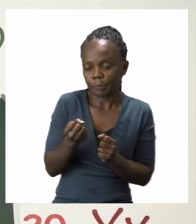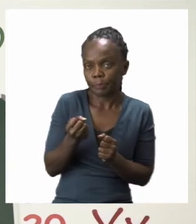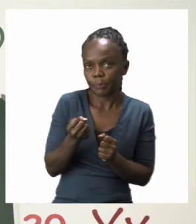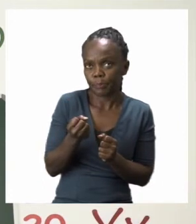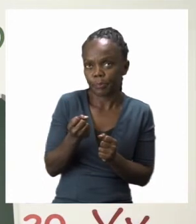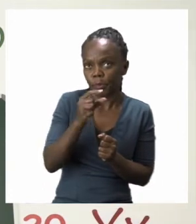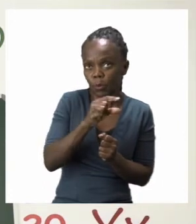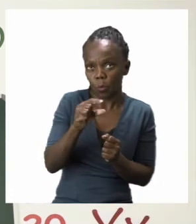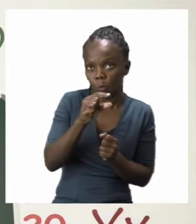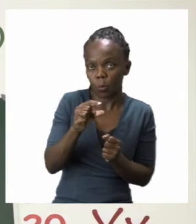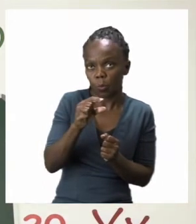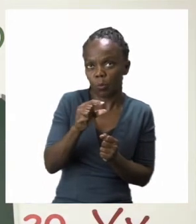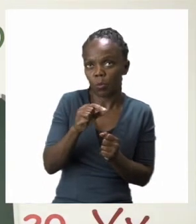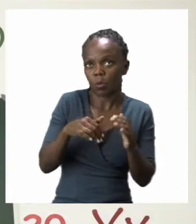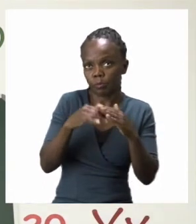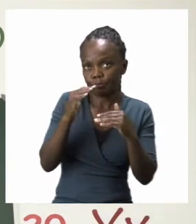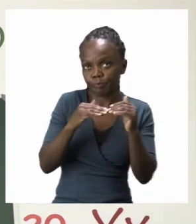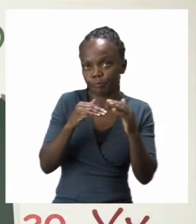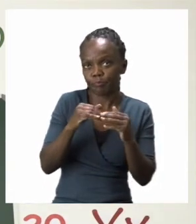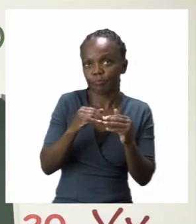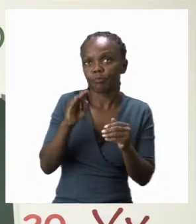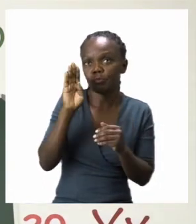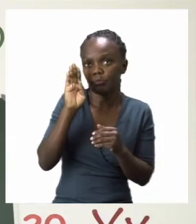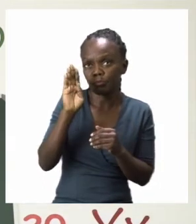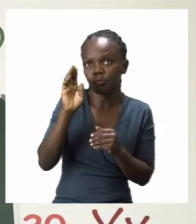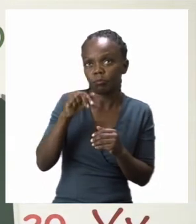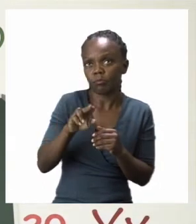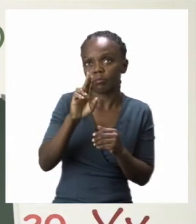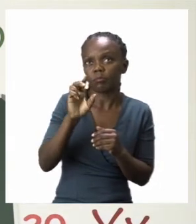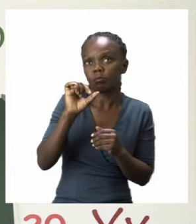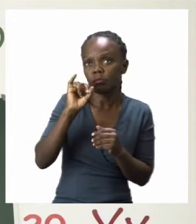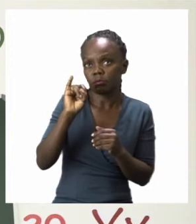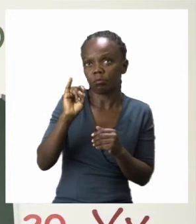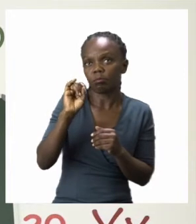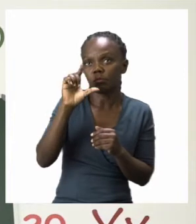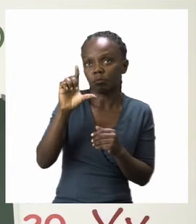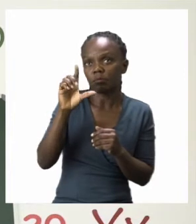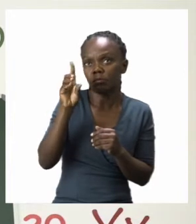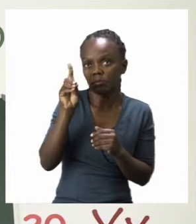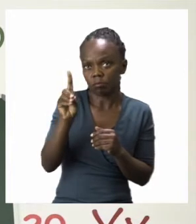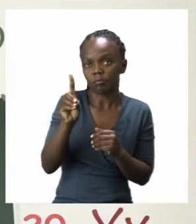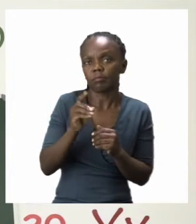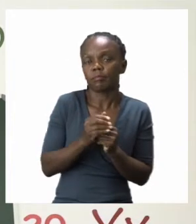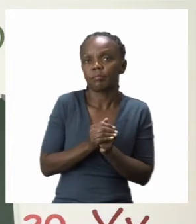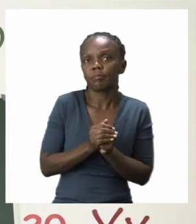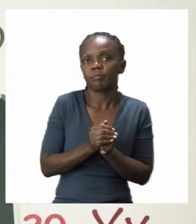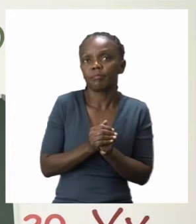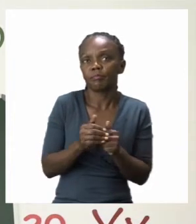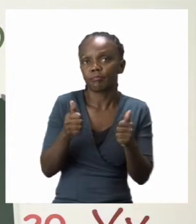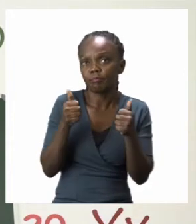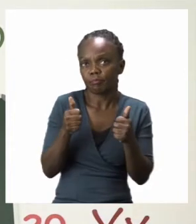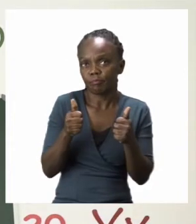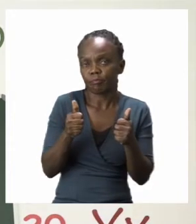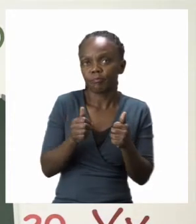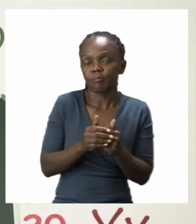to unscramble both words. Well done. If you did it by yourself, you are clever. Good job.